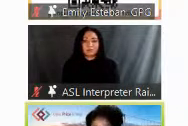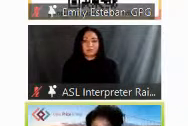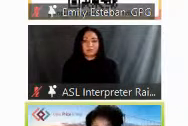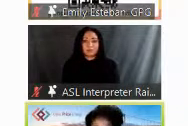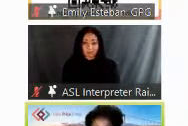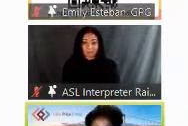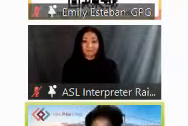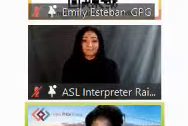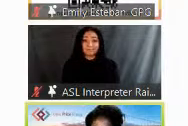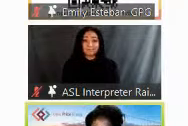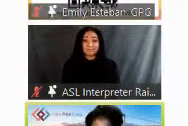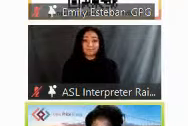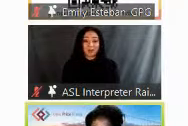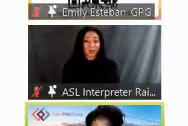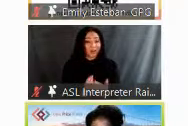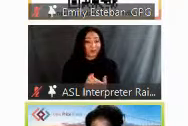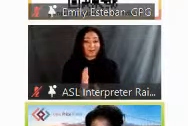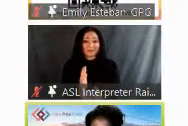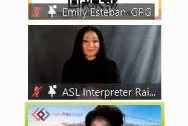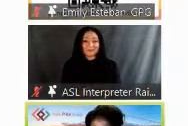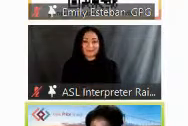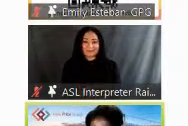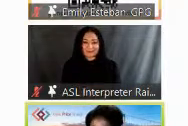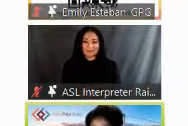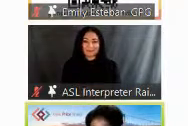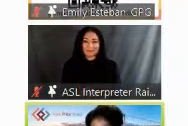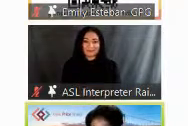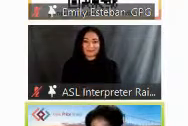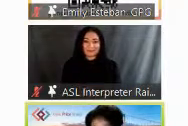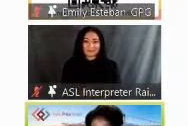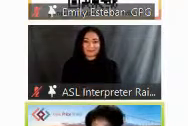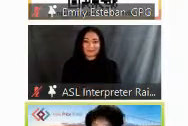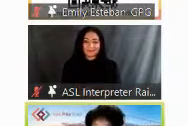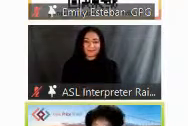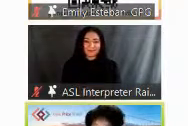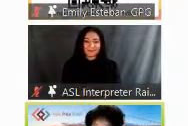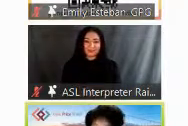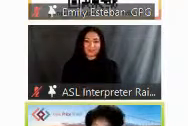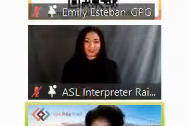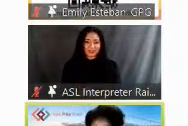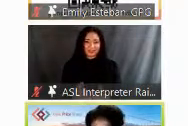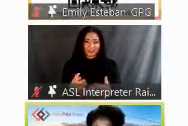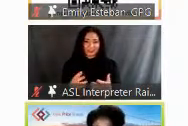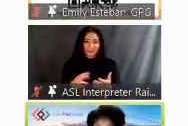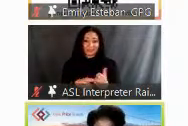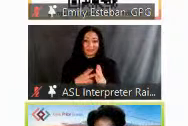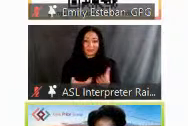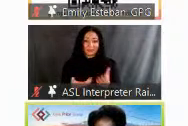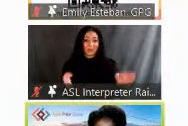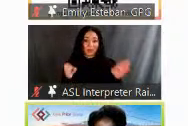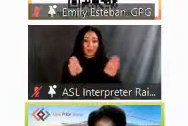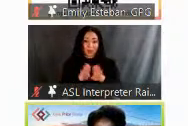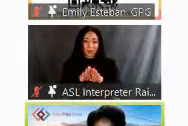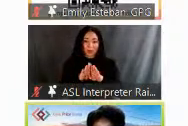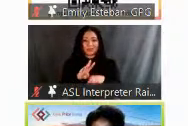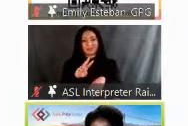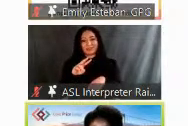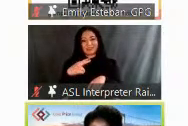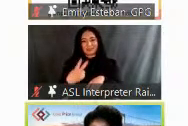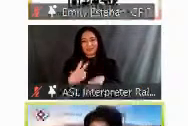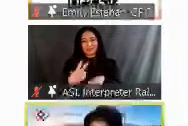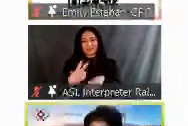All righty. And with that, we are closing the second round of public comment.